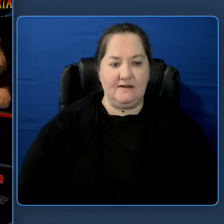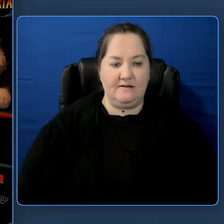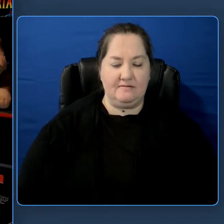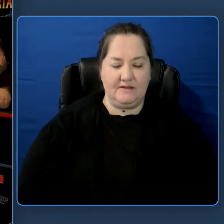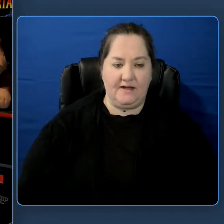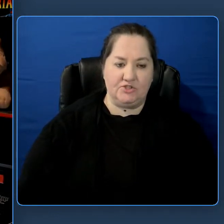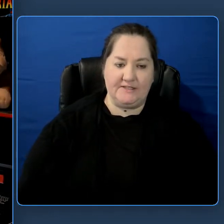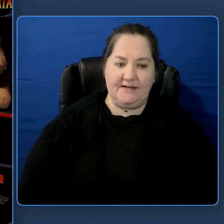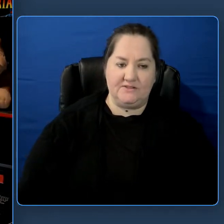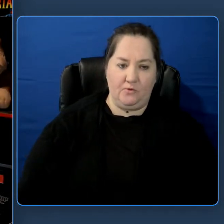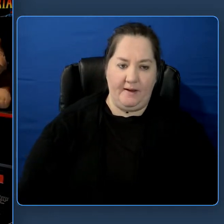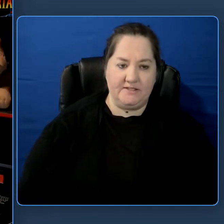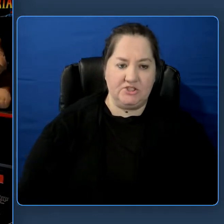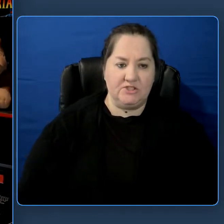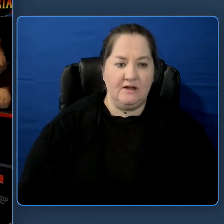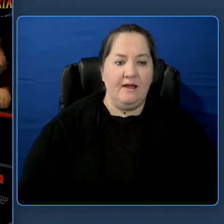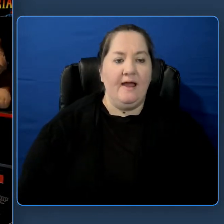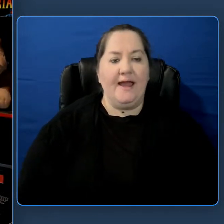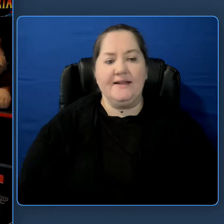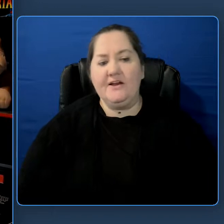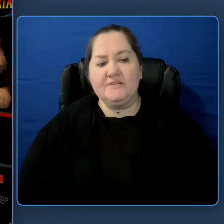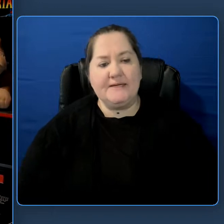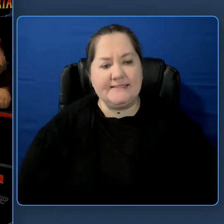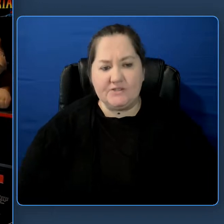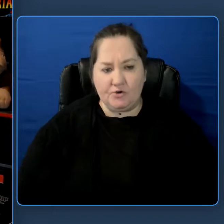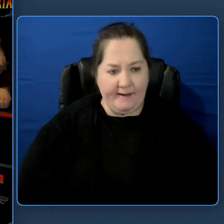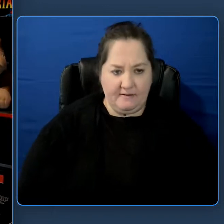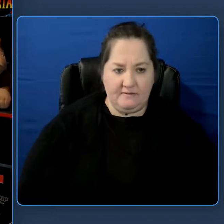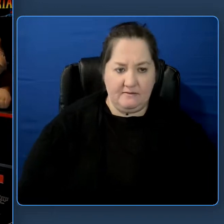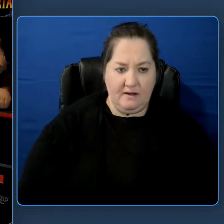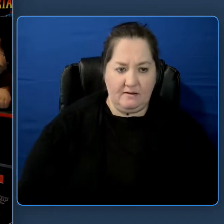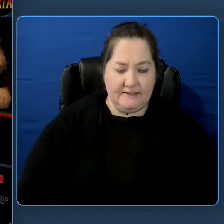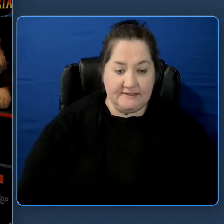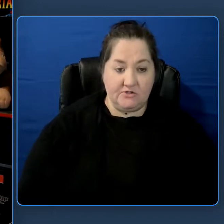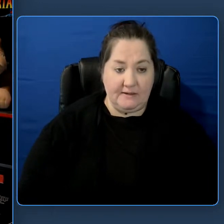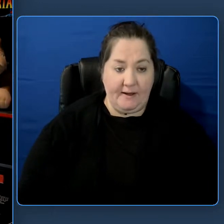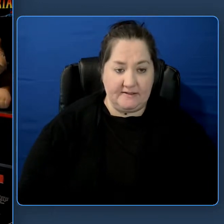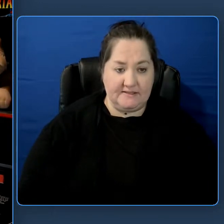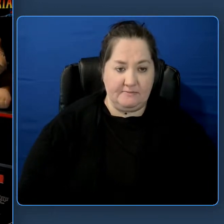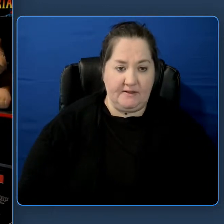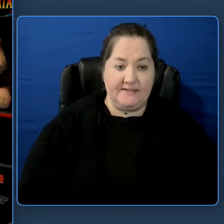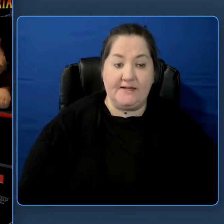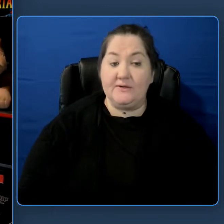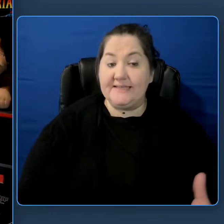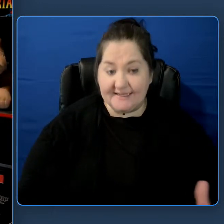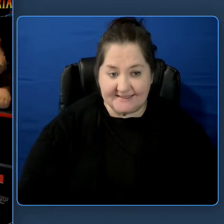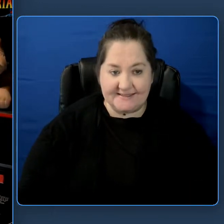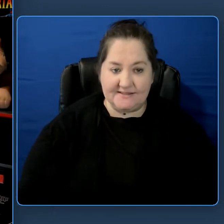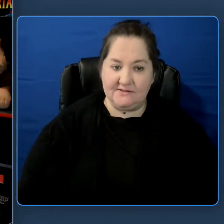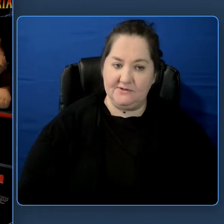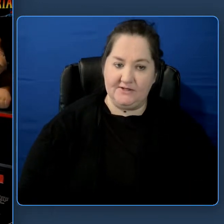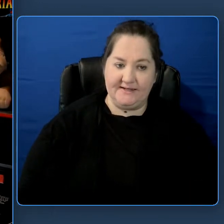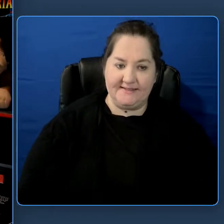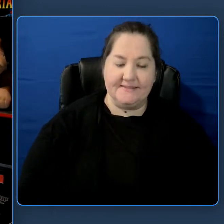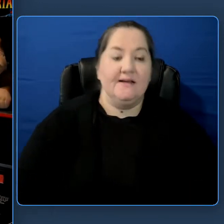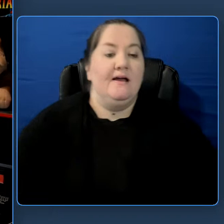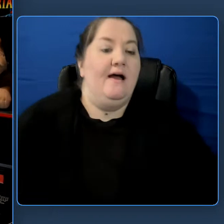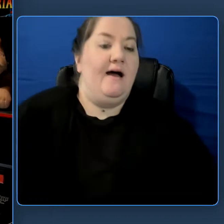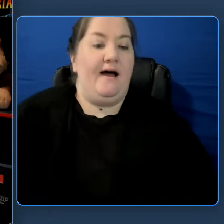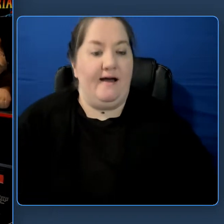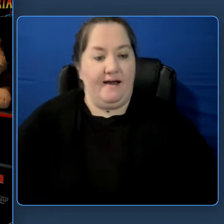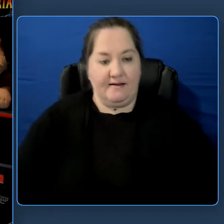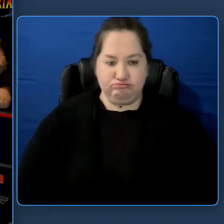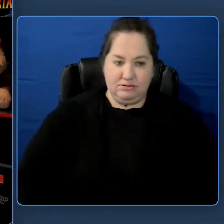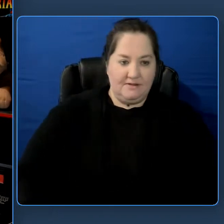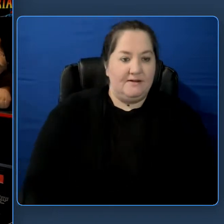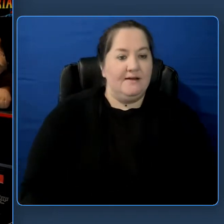middle of the country, not so much. And you have to be considerate about disabilities. Now in Texas, oh goodness.